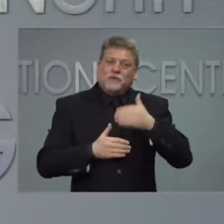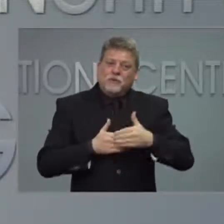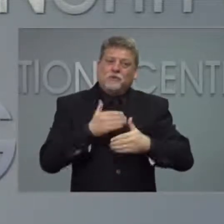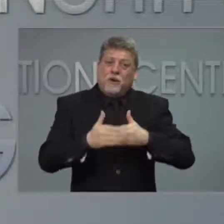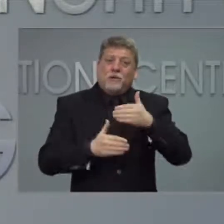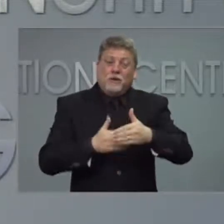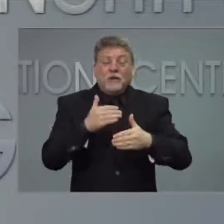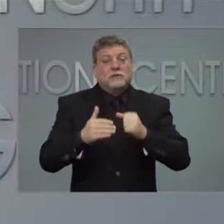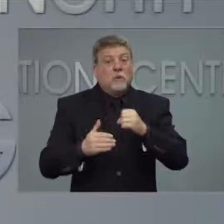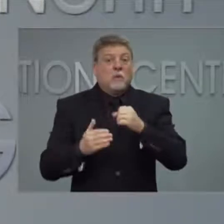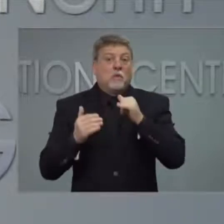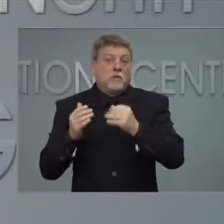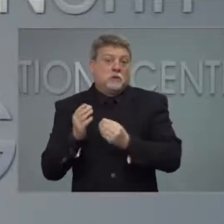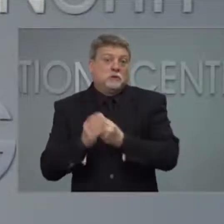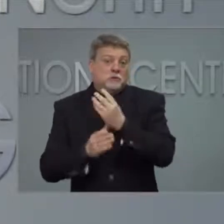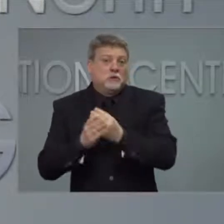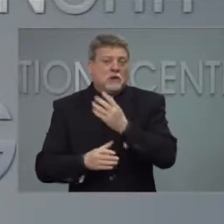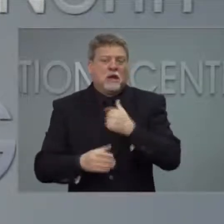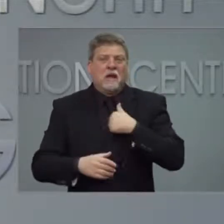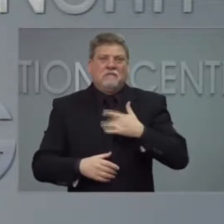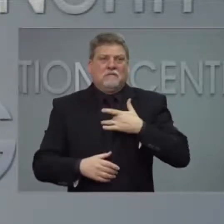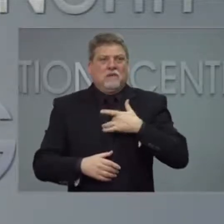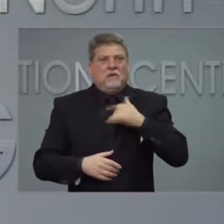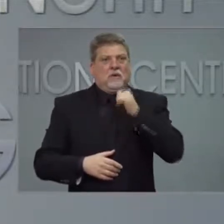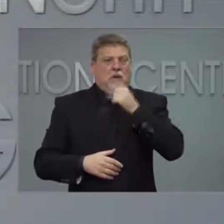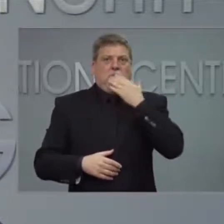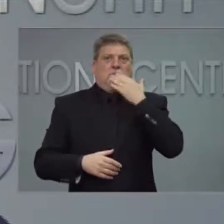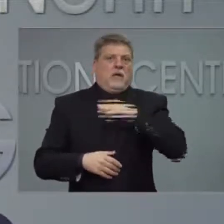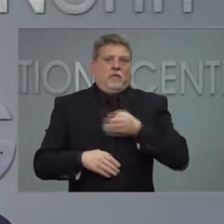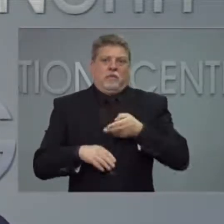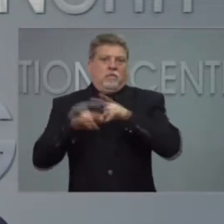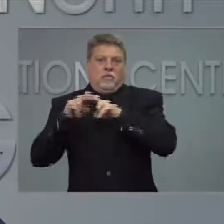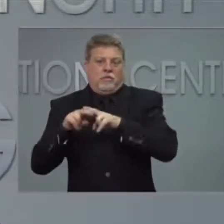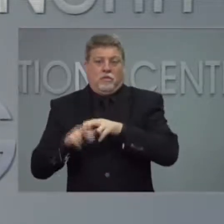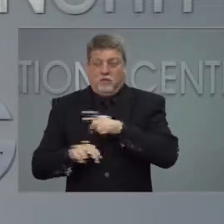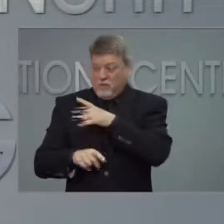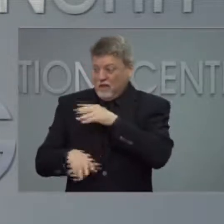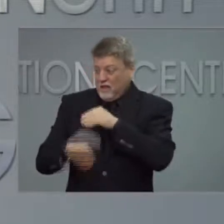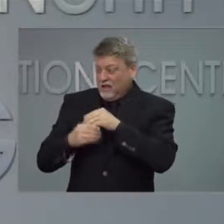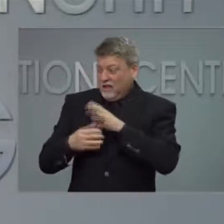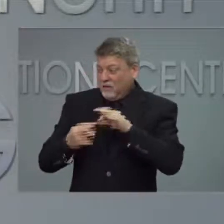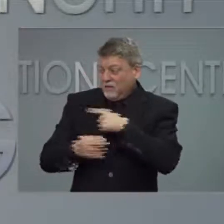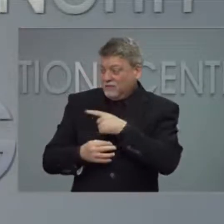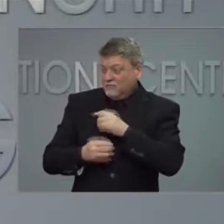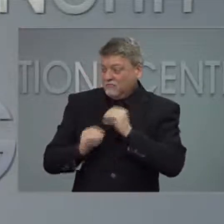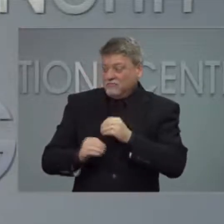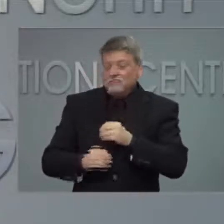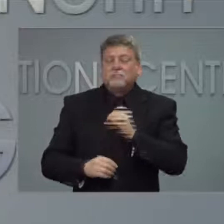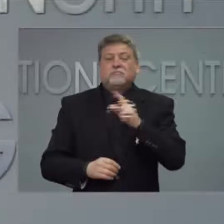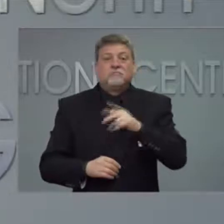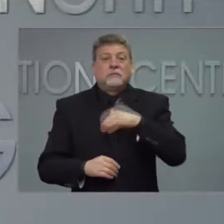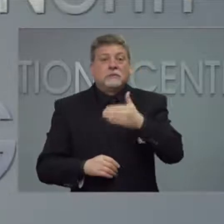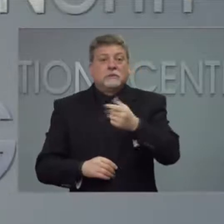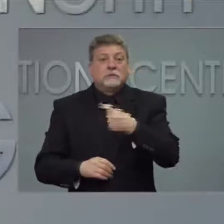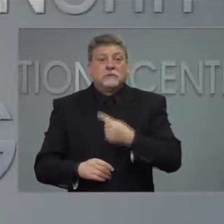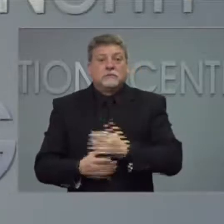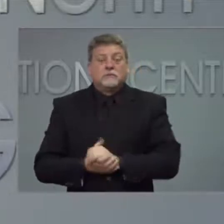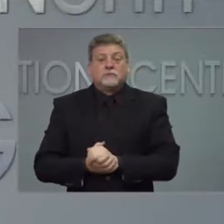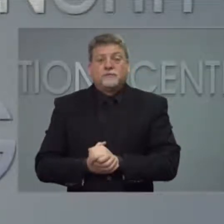will be very, very positive. So, Dr. Cohen, do you want to say anything about that? Okay. Next question, please.